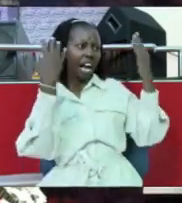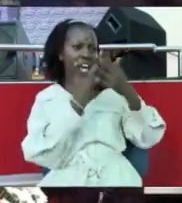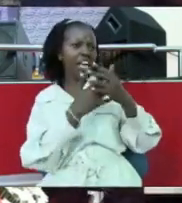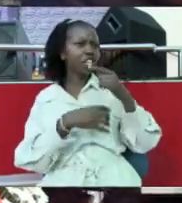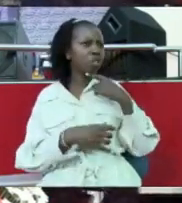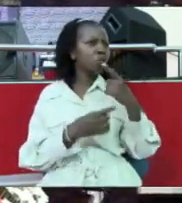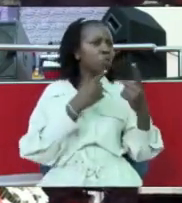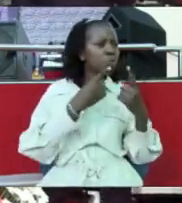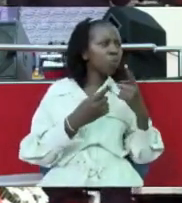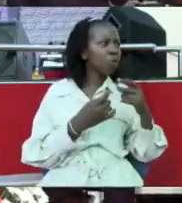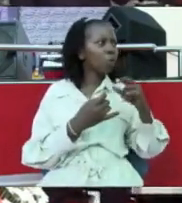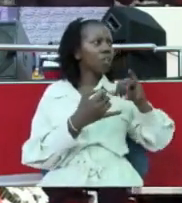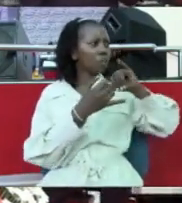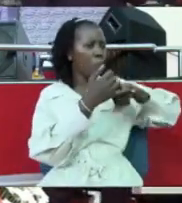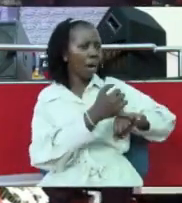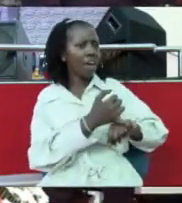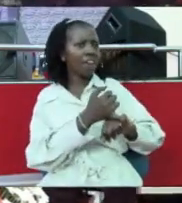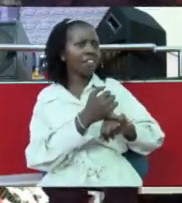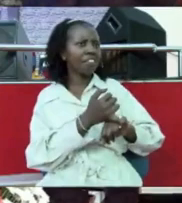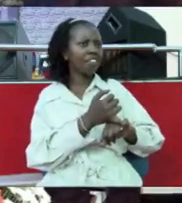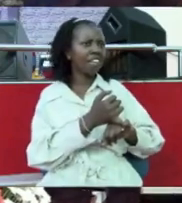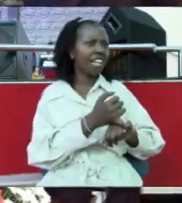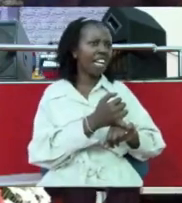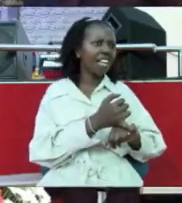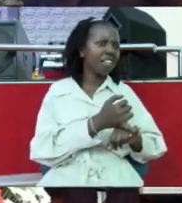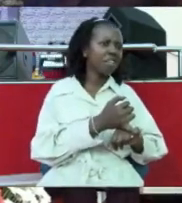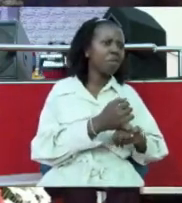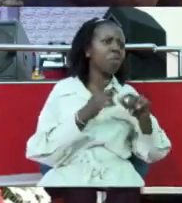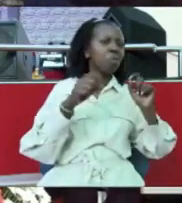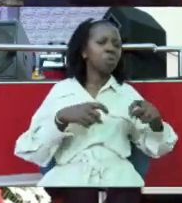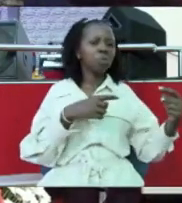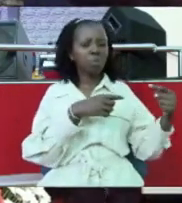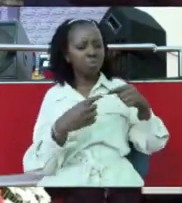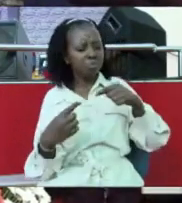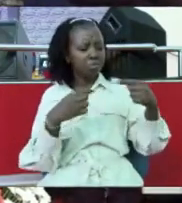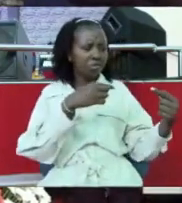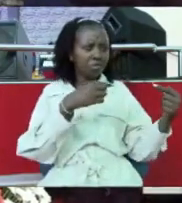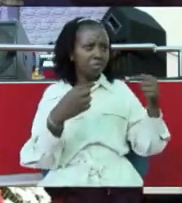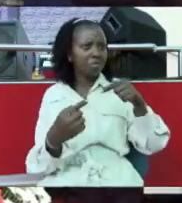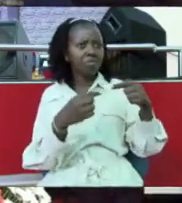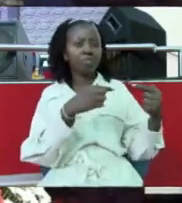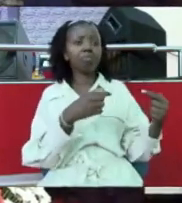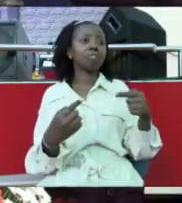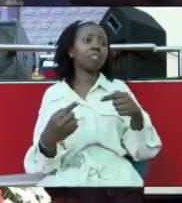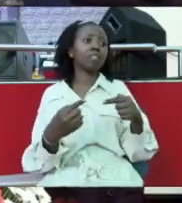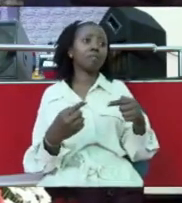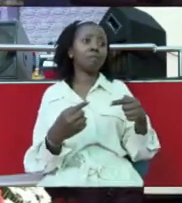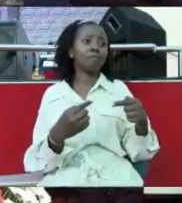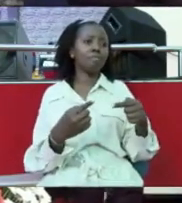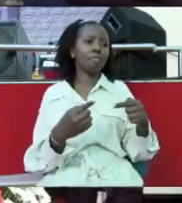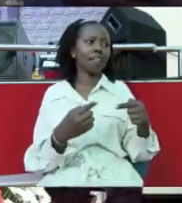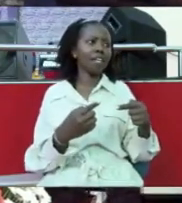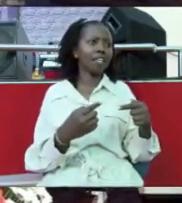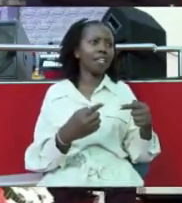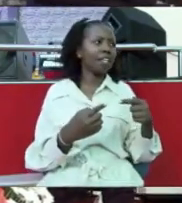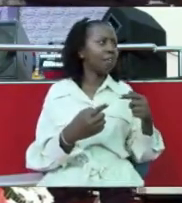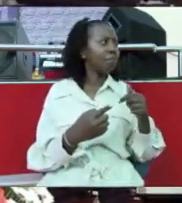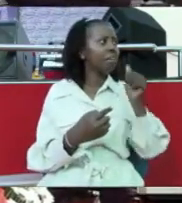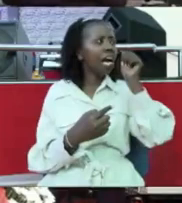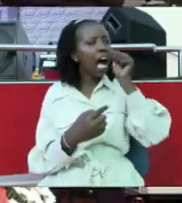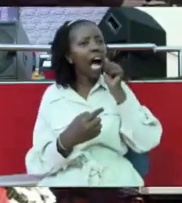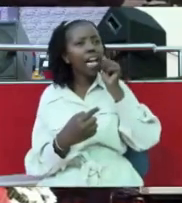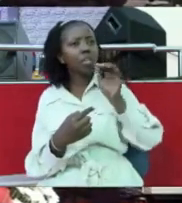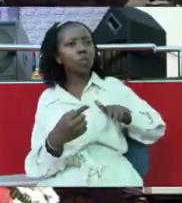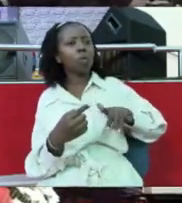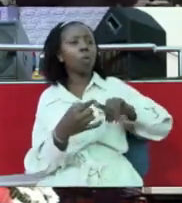kidogo. Lugha ziligongana. English ilikuwa nyingi. You had so many English. Sasa katika ile English, Alice na Jimmy, English ikawa